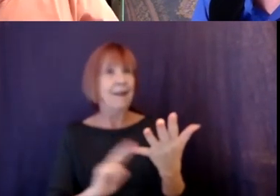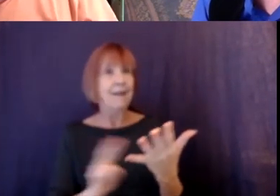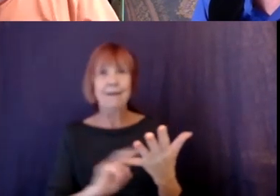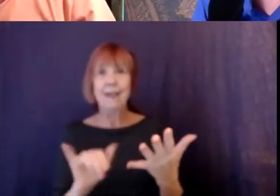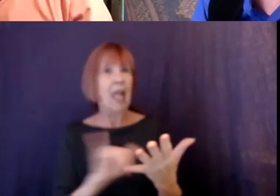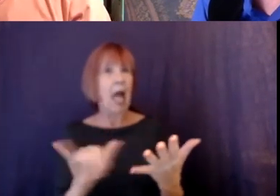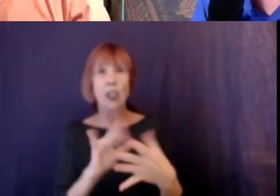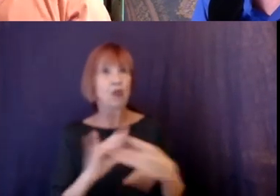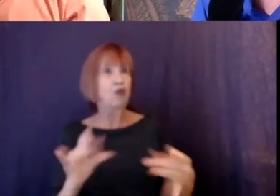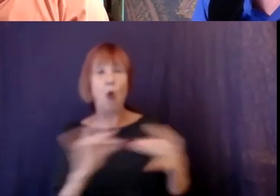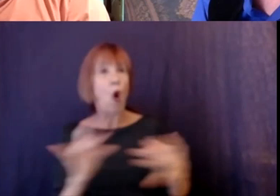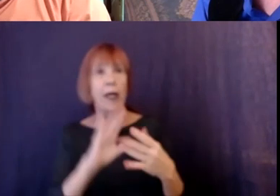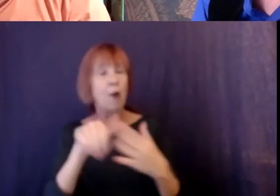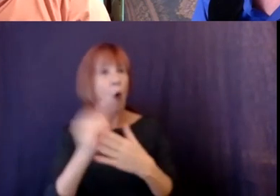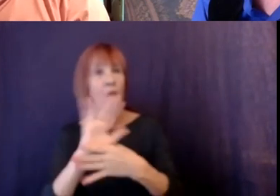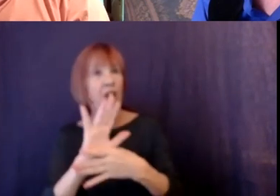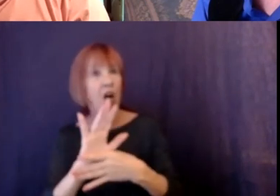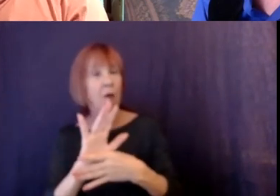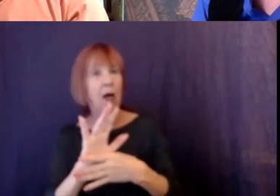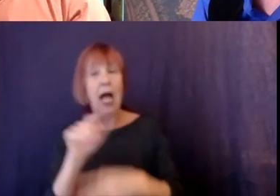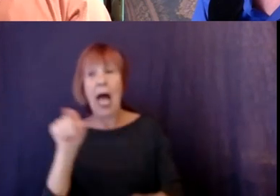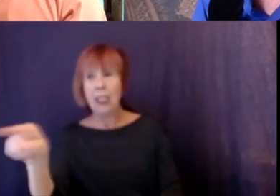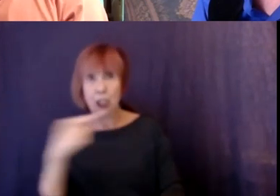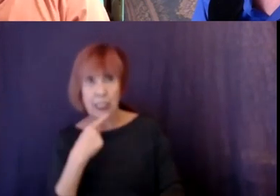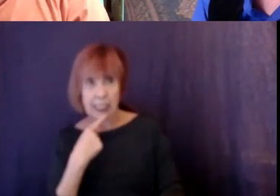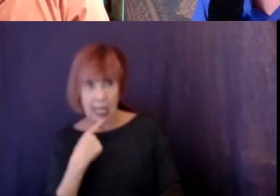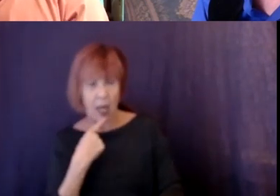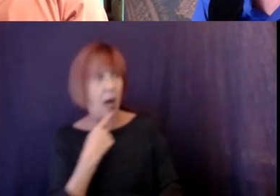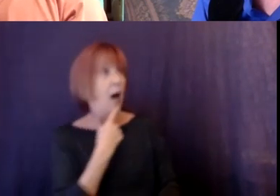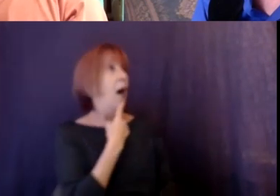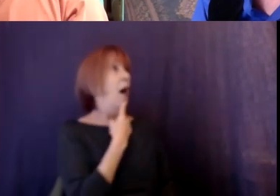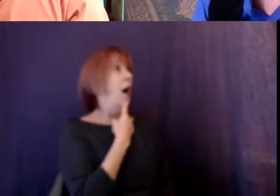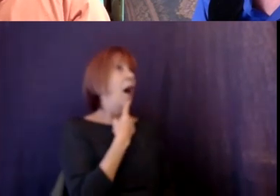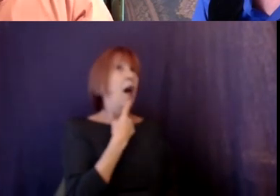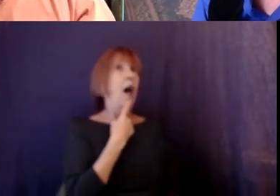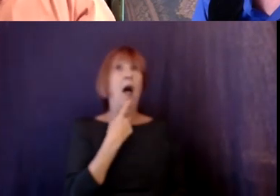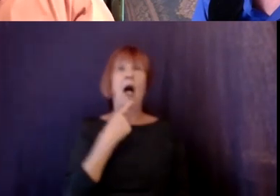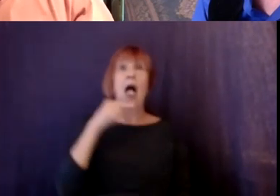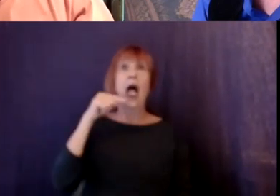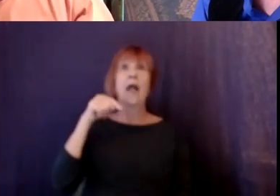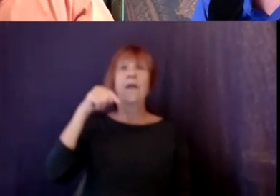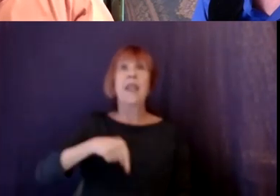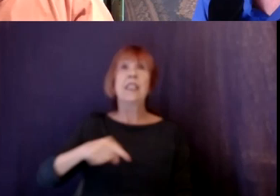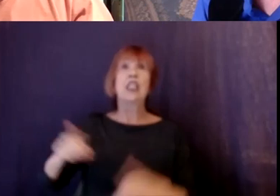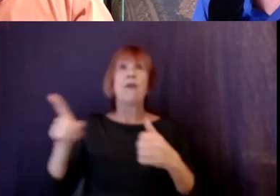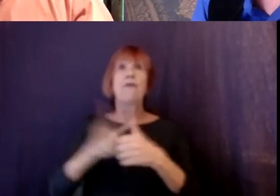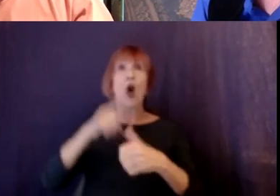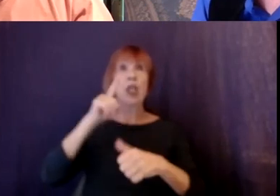Yeah. And she said, quote, this is the first time I've ever been able to watch a movie on